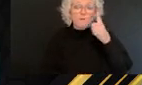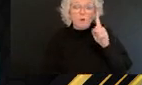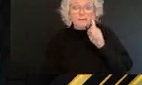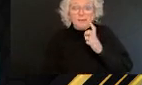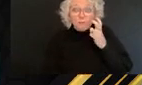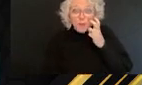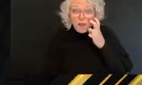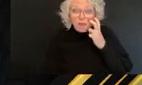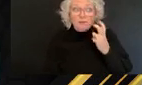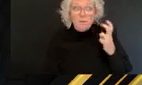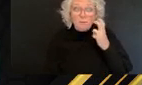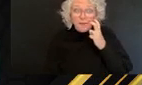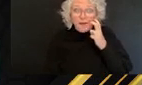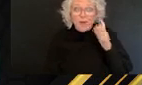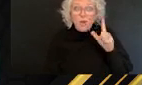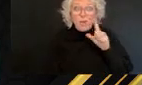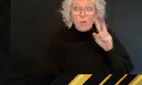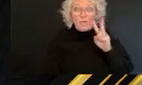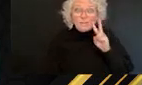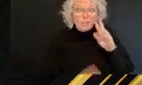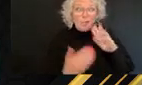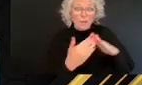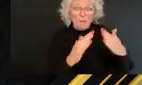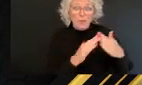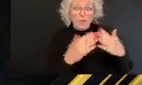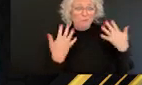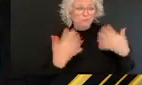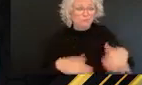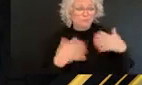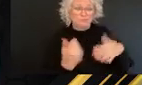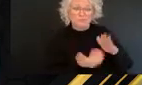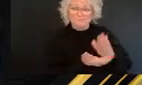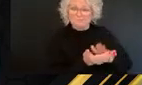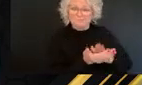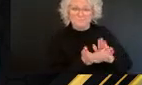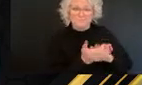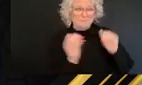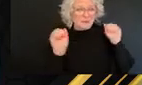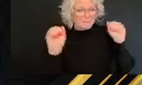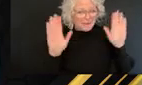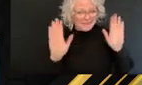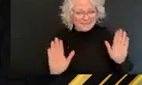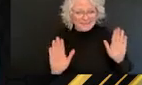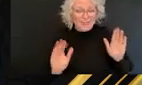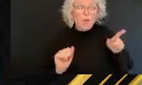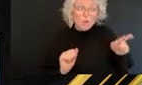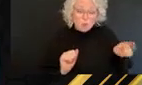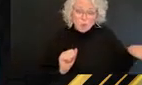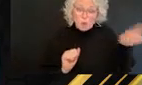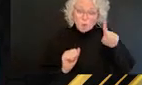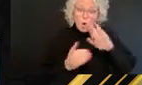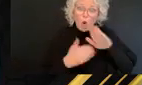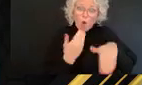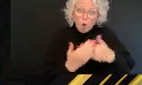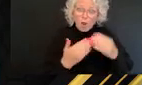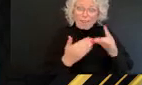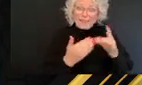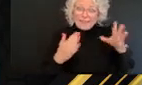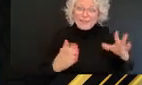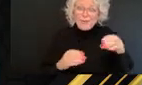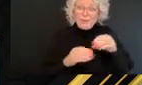deafblind, blind, and have low vision is truly remarkable. You are true leaders in the field and